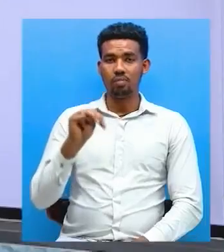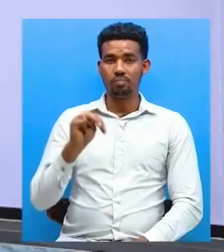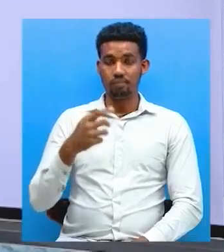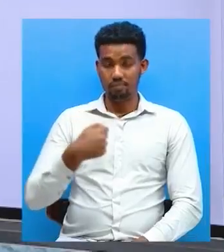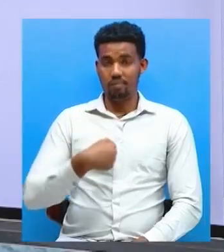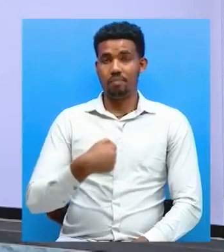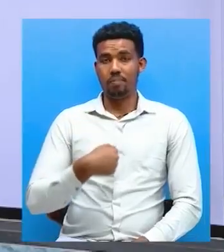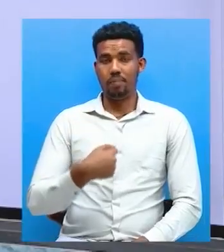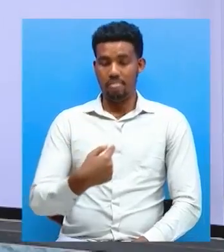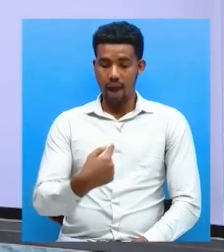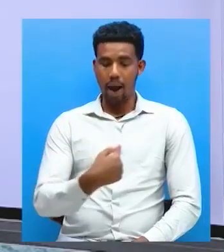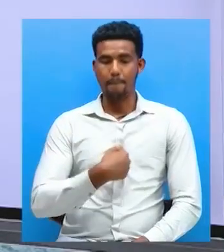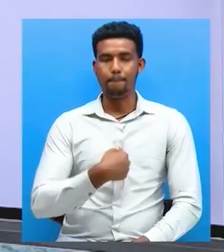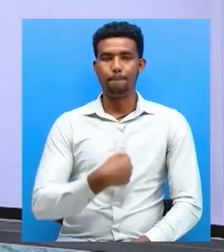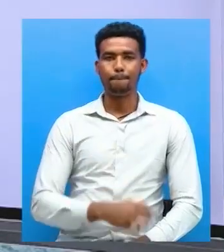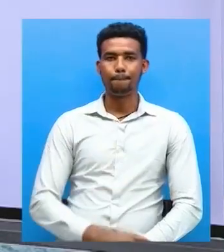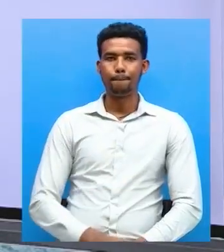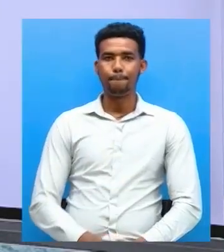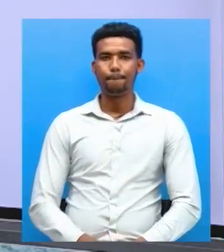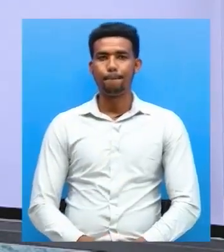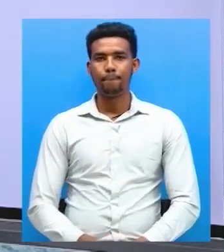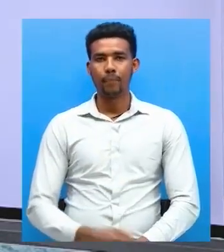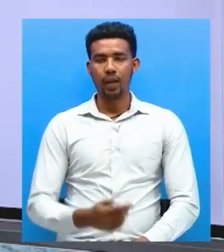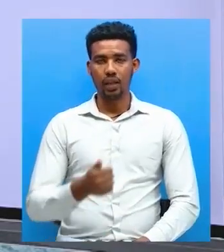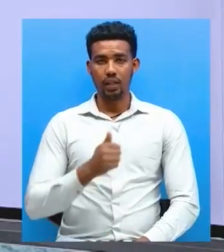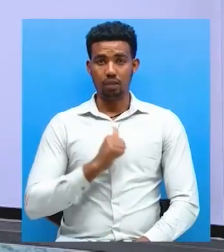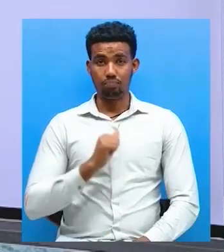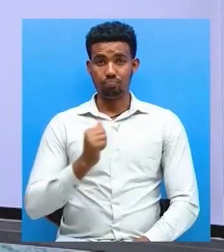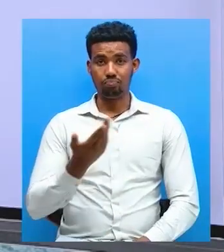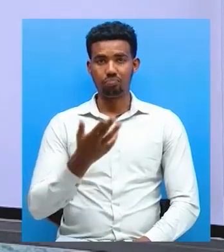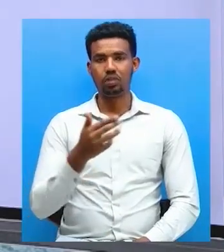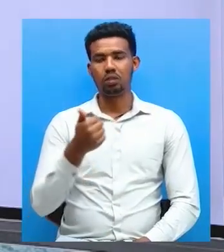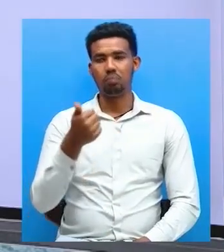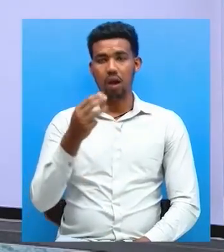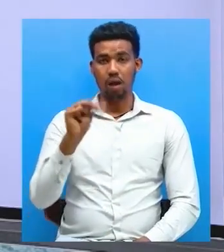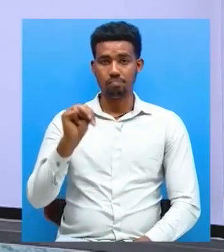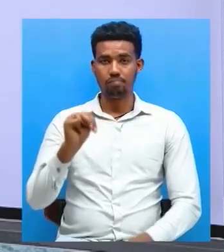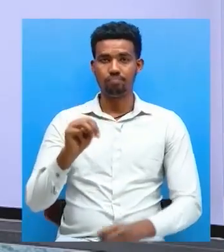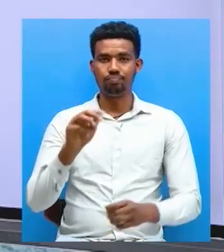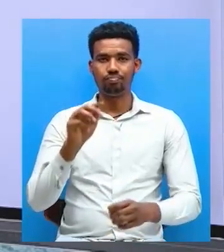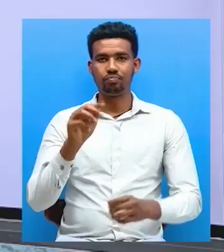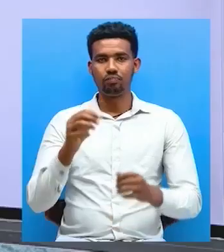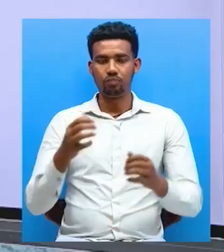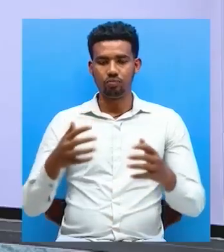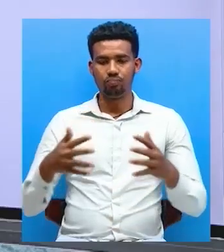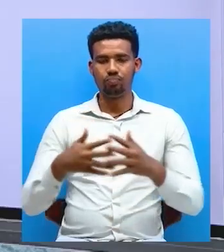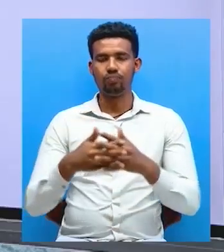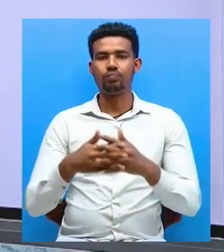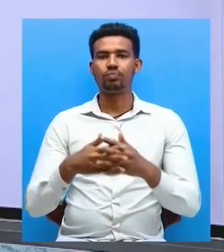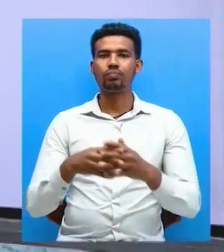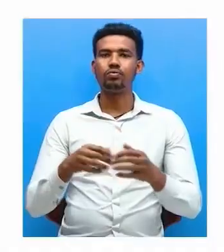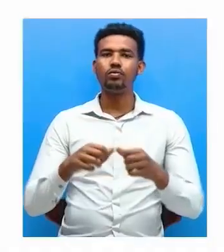Am. Next students. And let us continue with she.